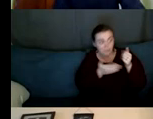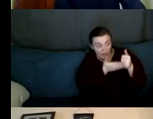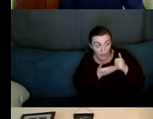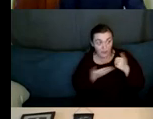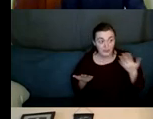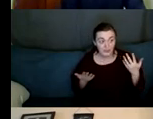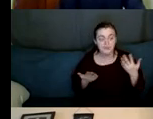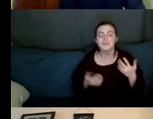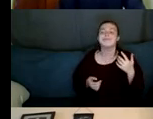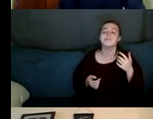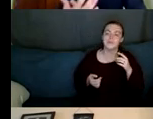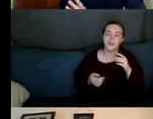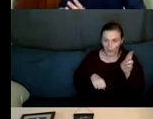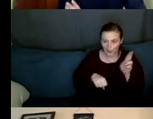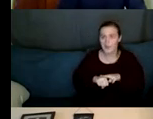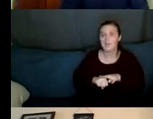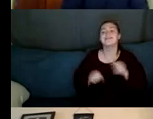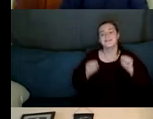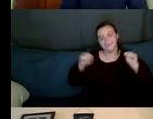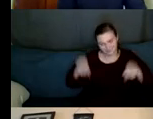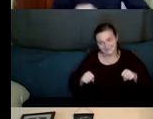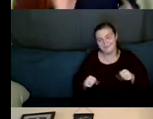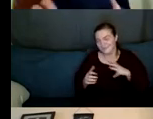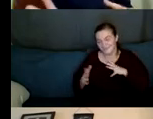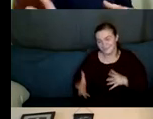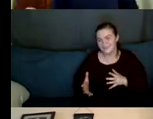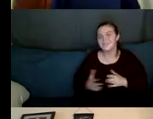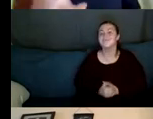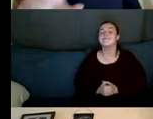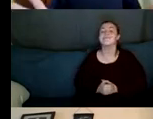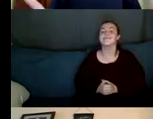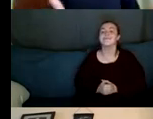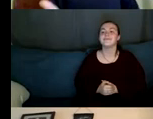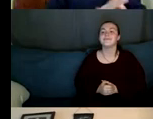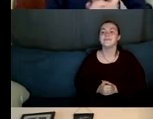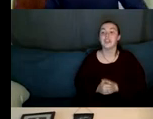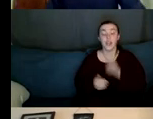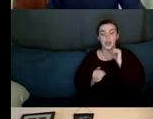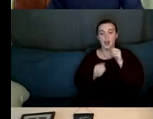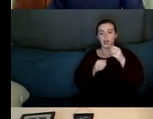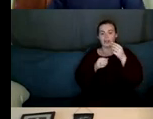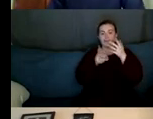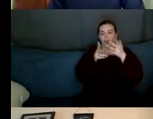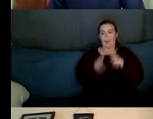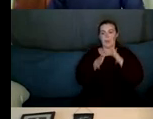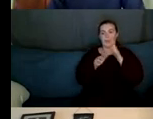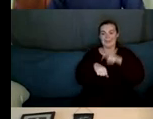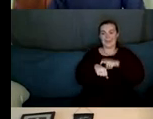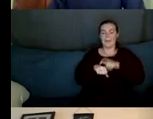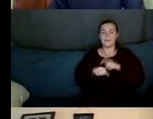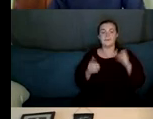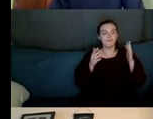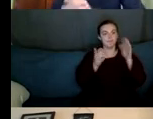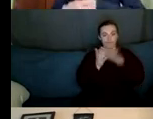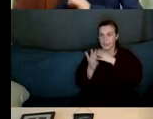usually they are able to help out with that. Okay, so that we don't lose our time, let's schedule an